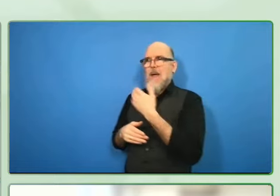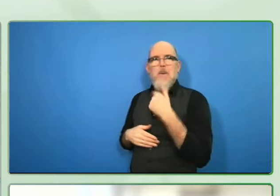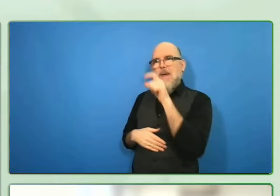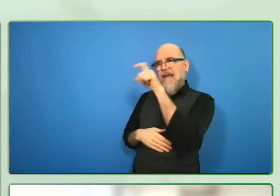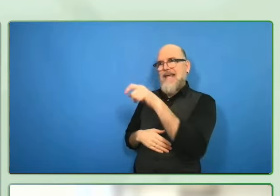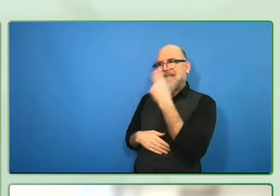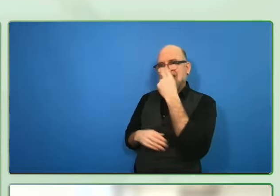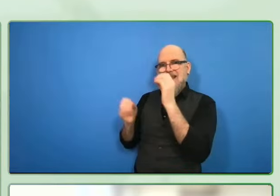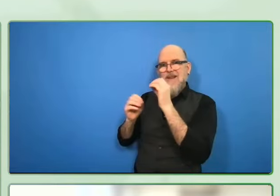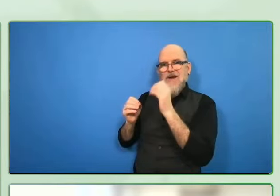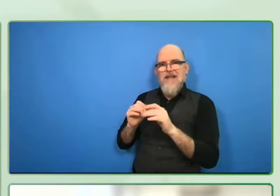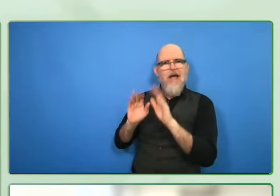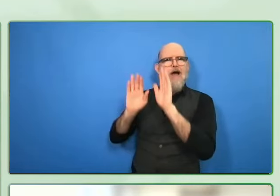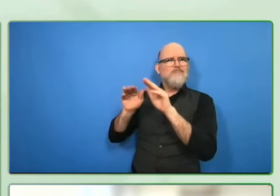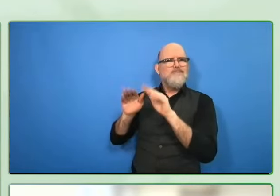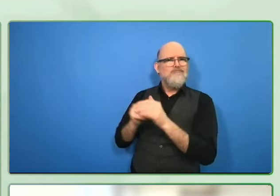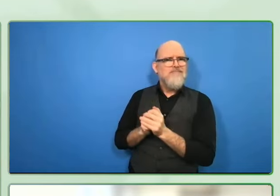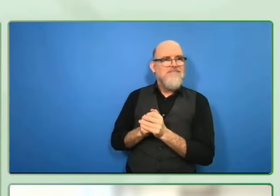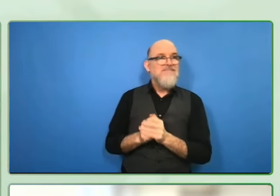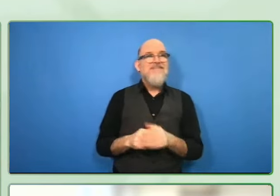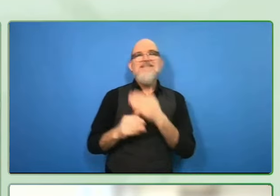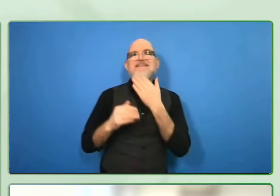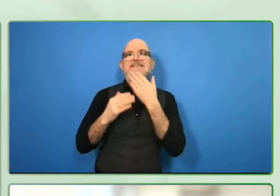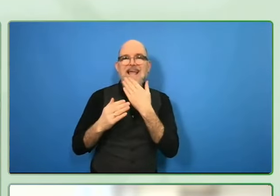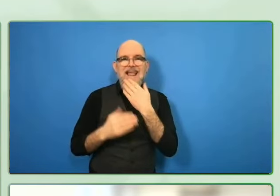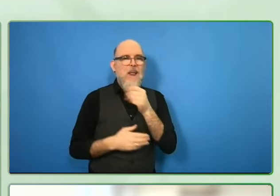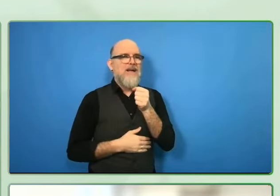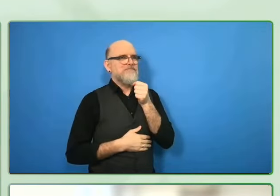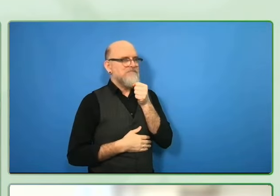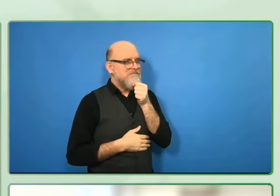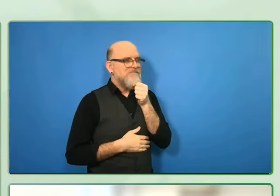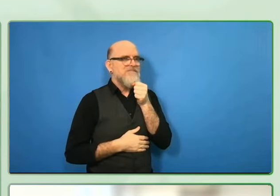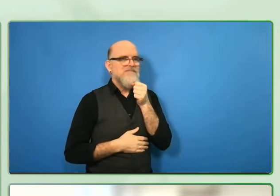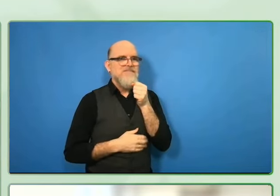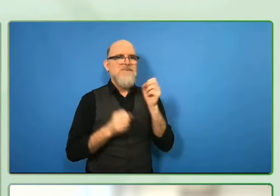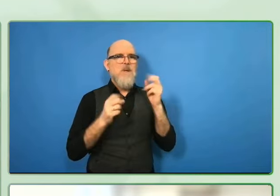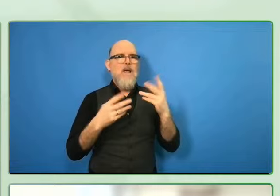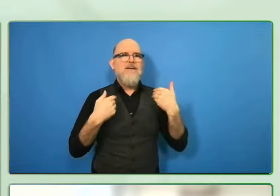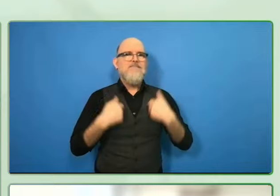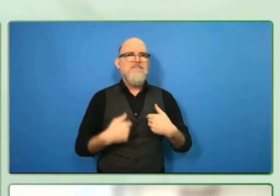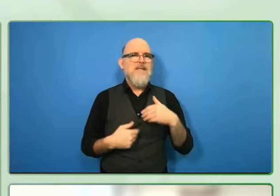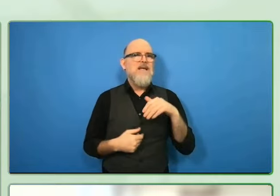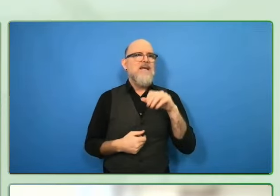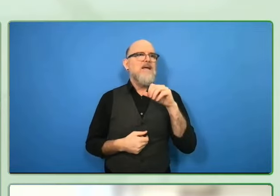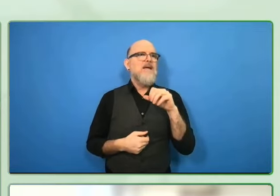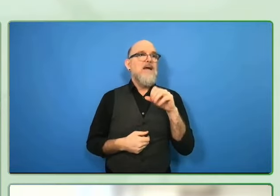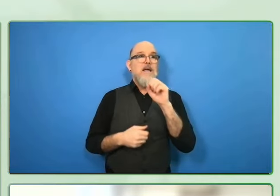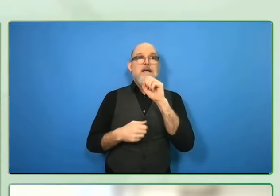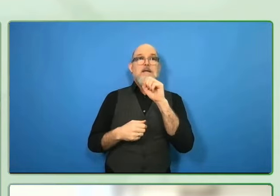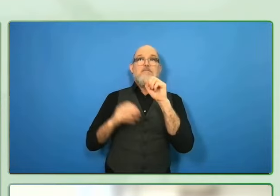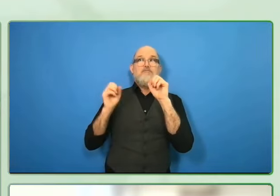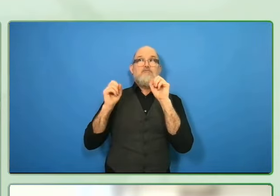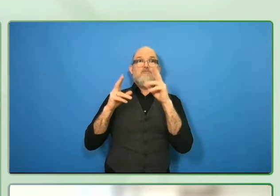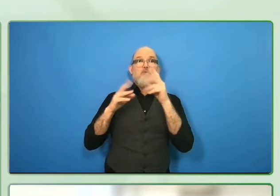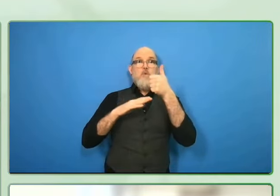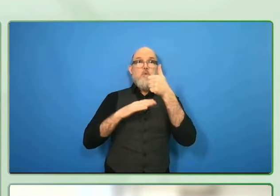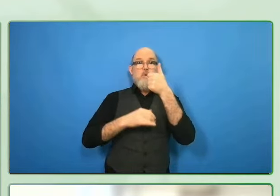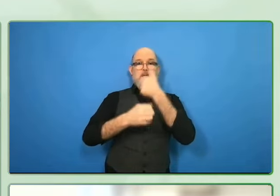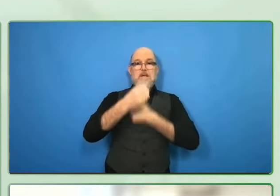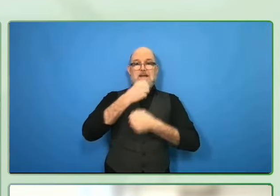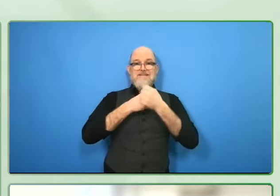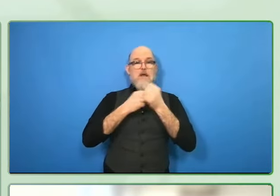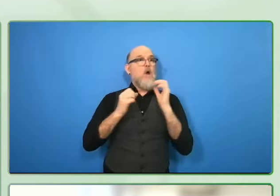Thanks, Susan. So a reminder, we had our global summit last year, and we brought together lots of global